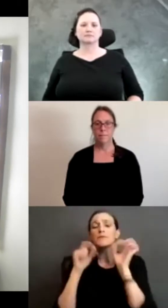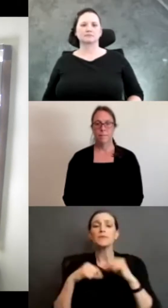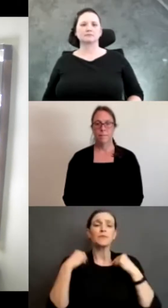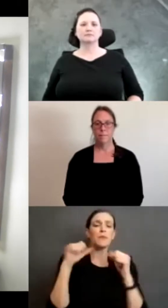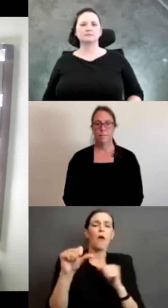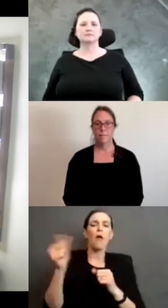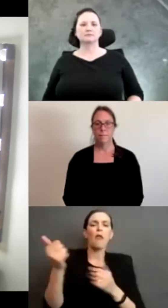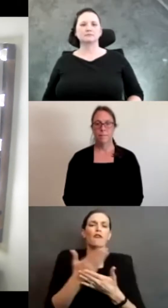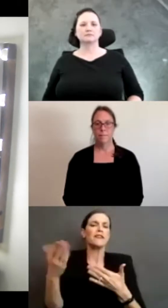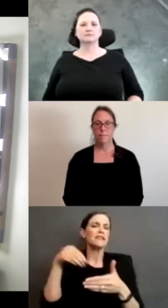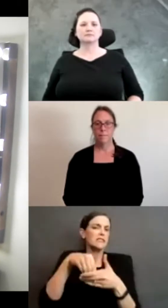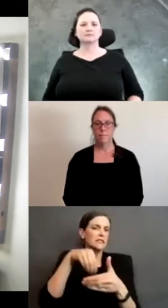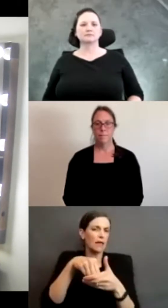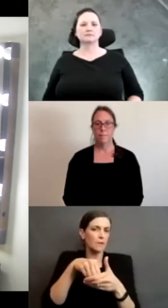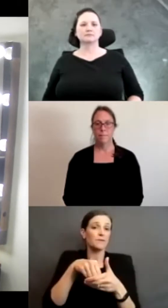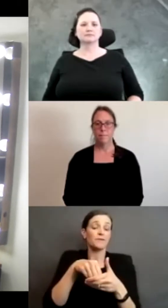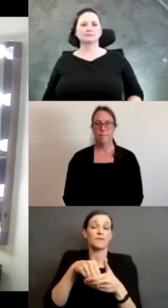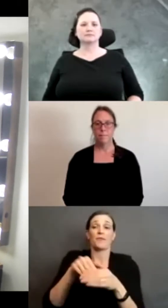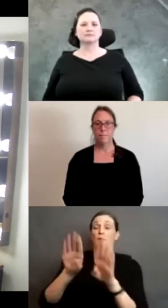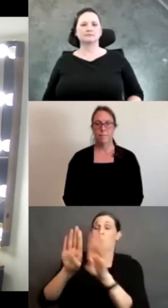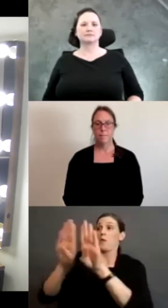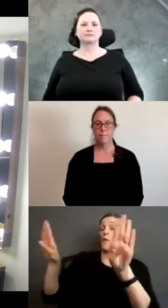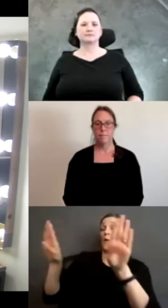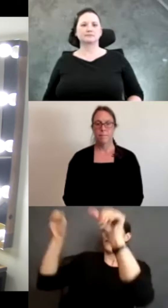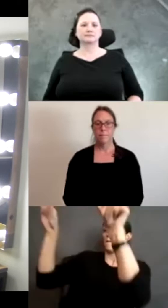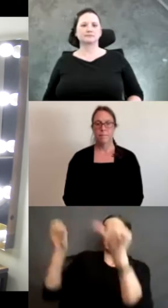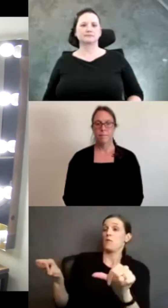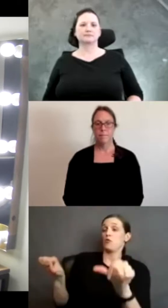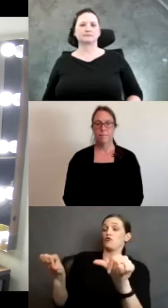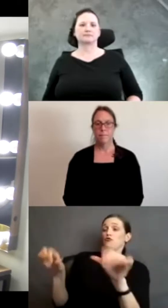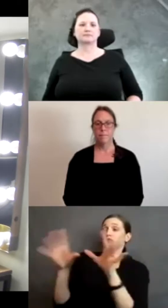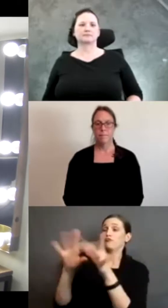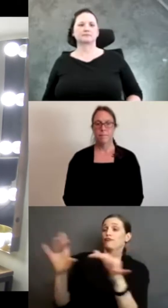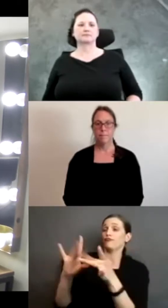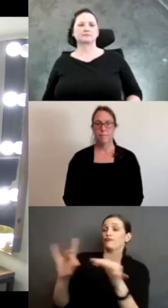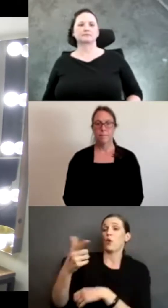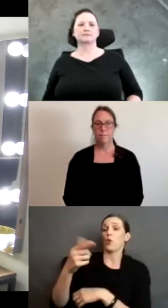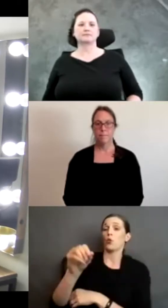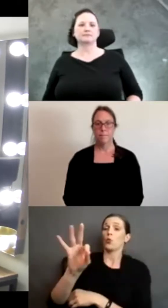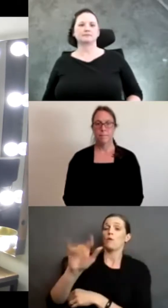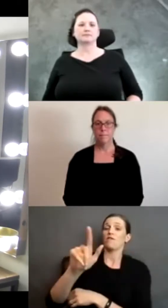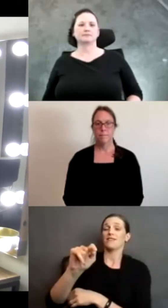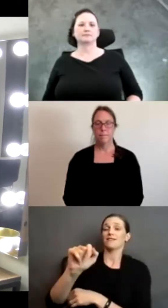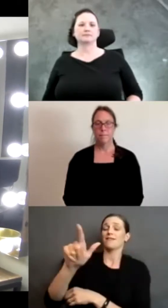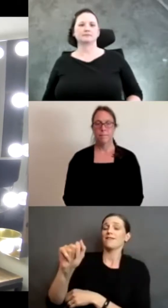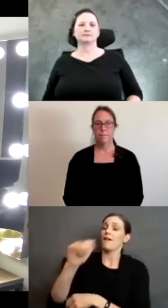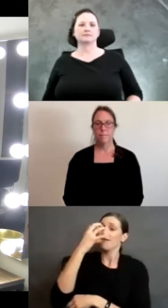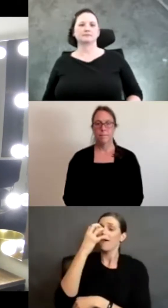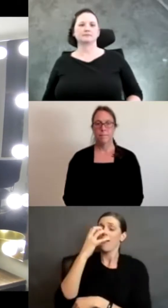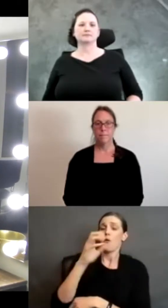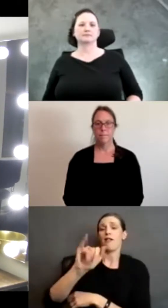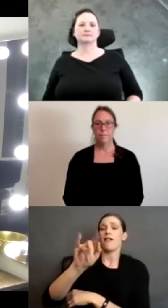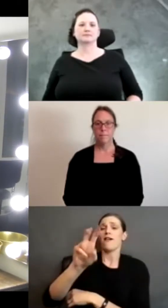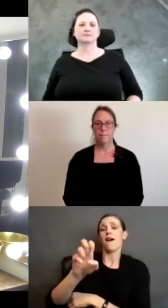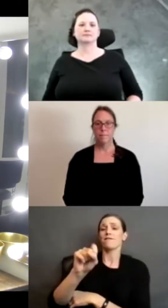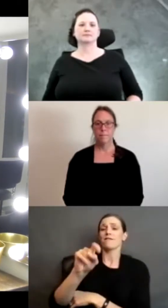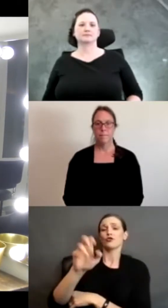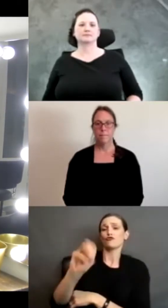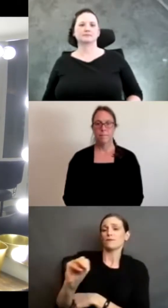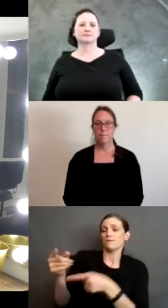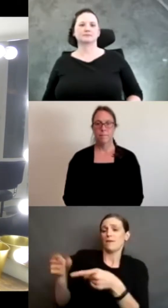them. On the wall is a poster that reads, "Gooftilda the Clown, Live stream, coming